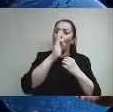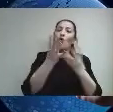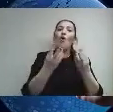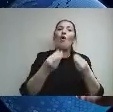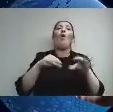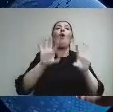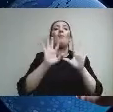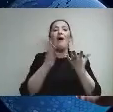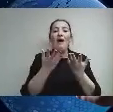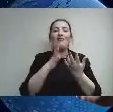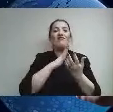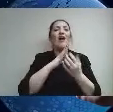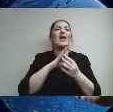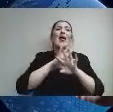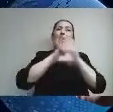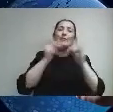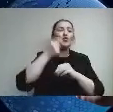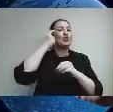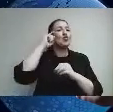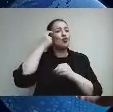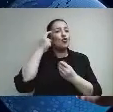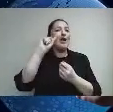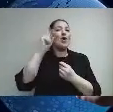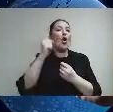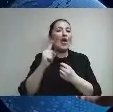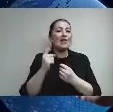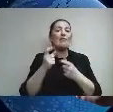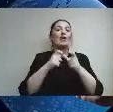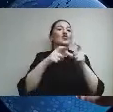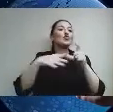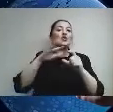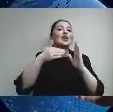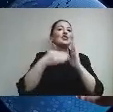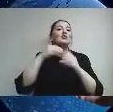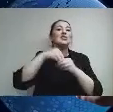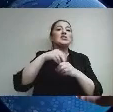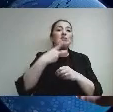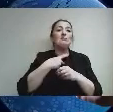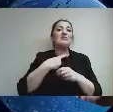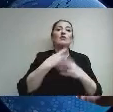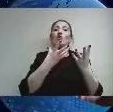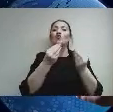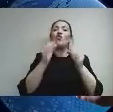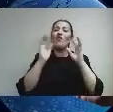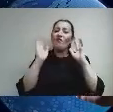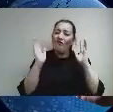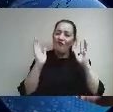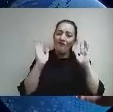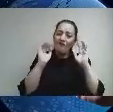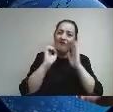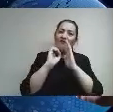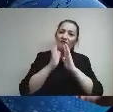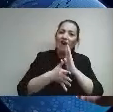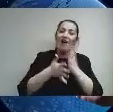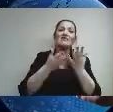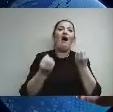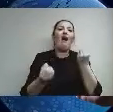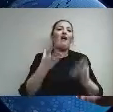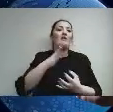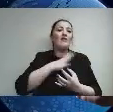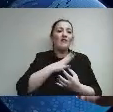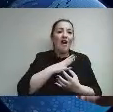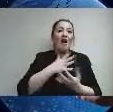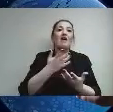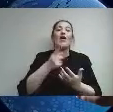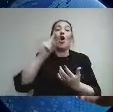We have a lot of resources for the social enterprises that they could measure their impact. We have certain